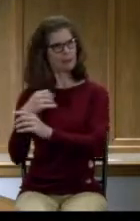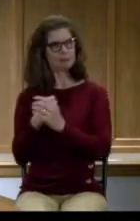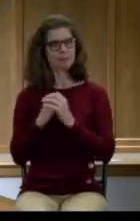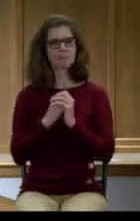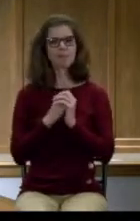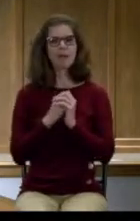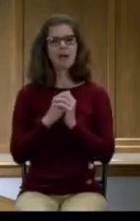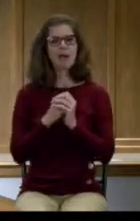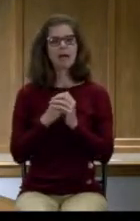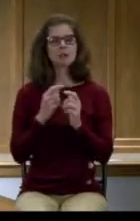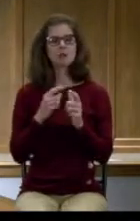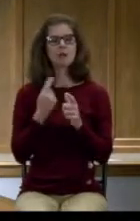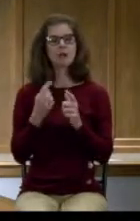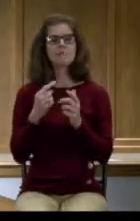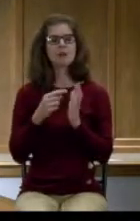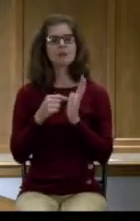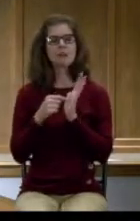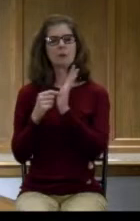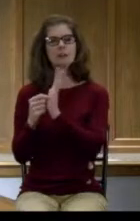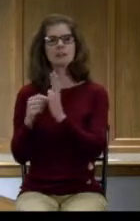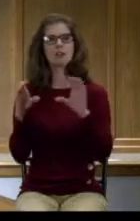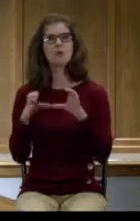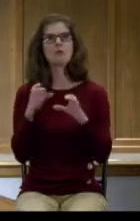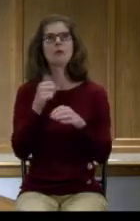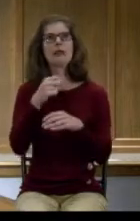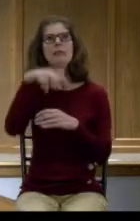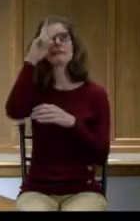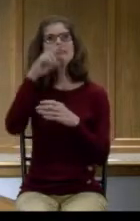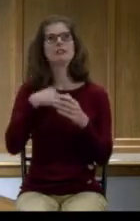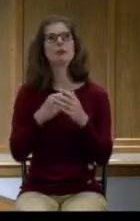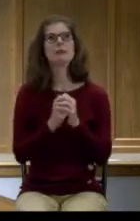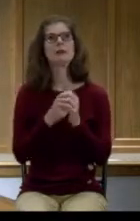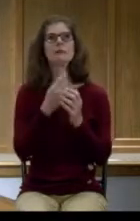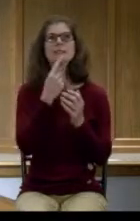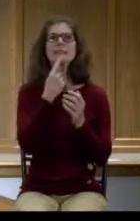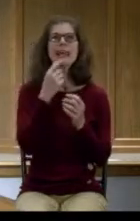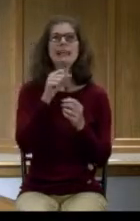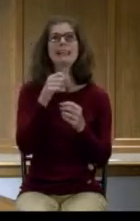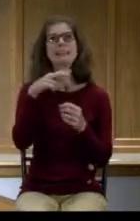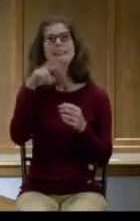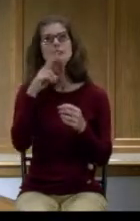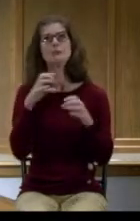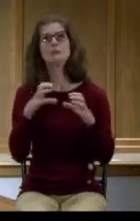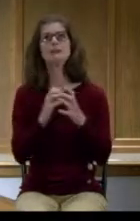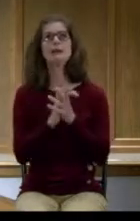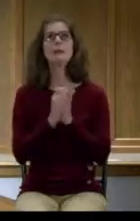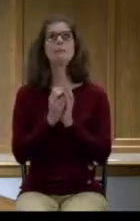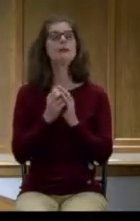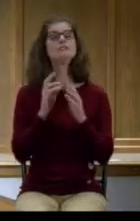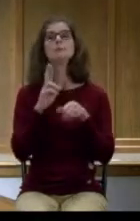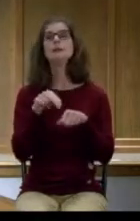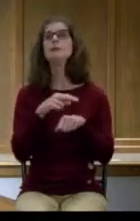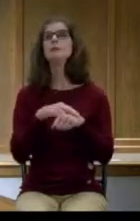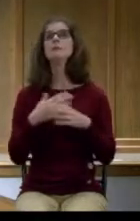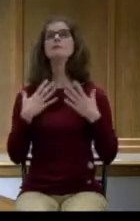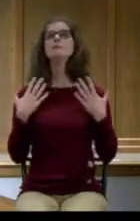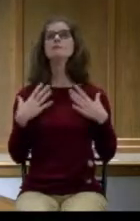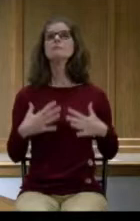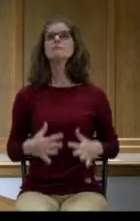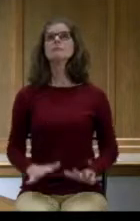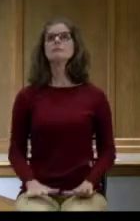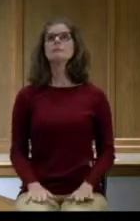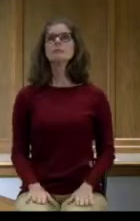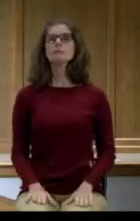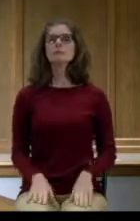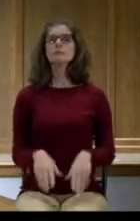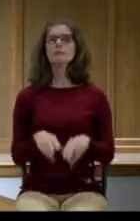make a good first impression, and two, just don't do anything stupid. Just don't say anything stupid, don't do anything stupid, just be normal, Phil. So I sit there